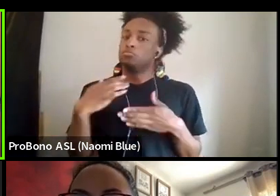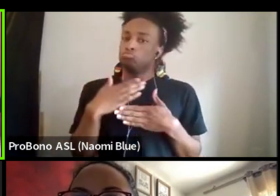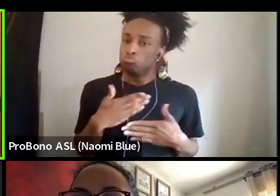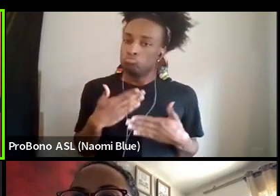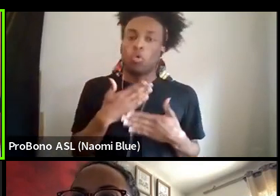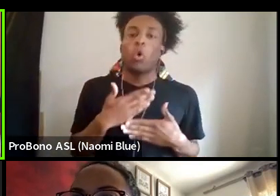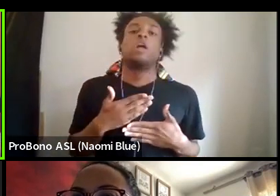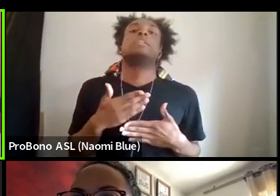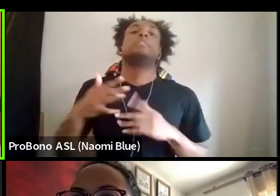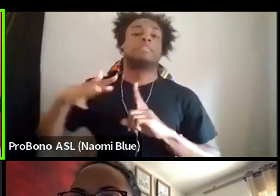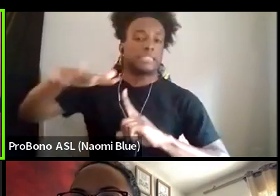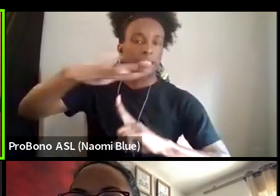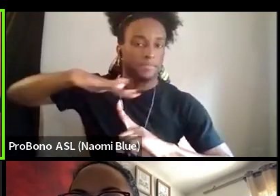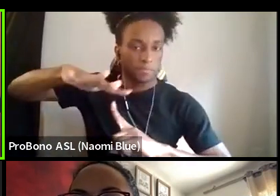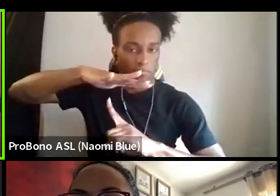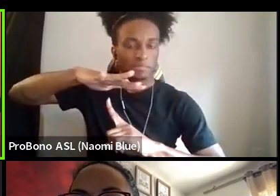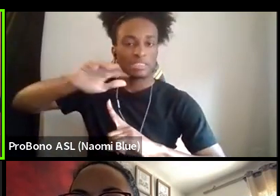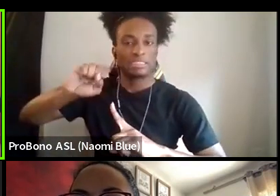setting dictated